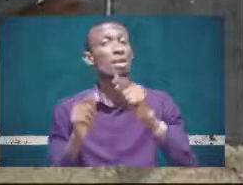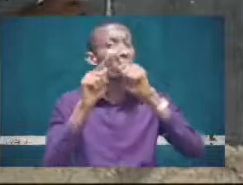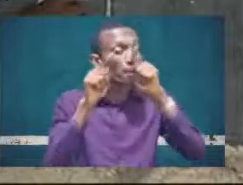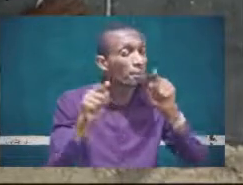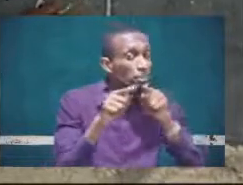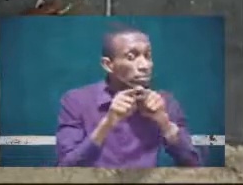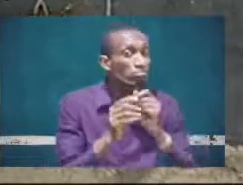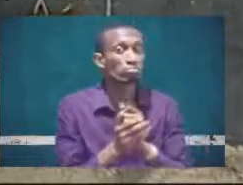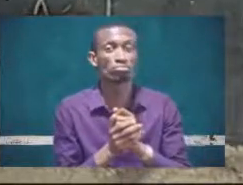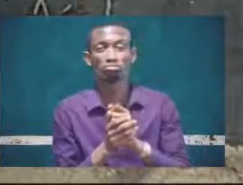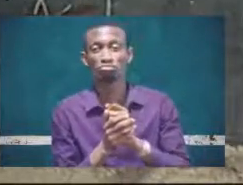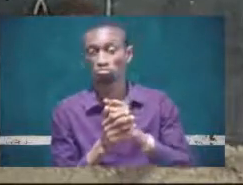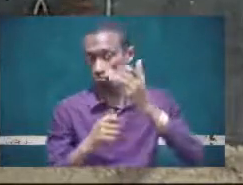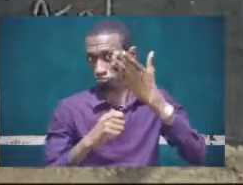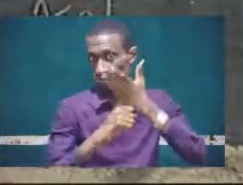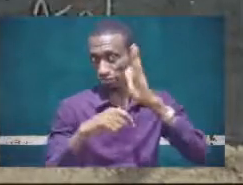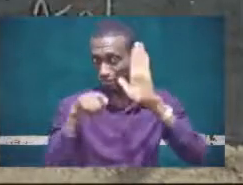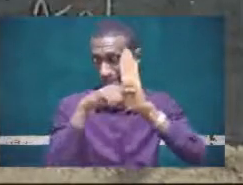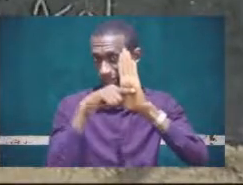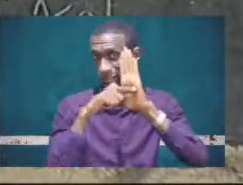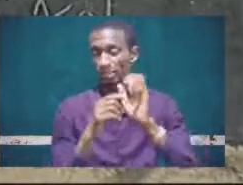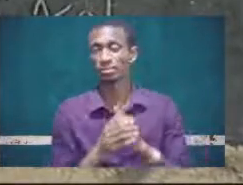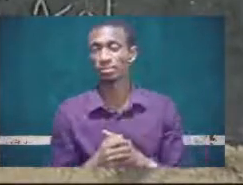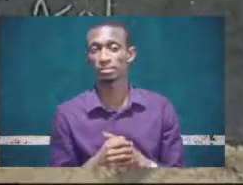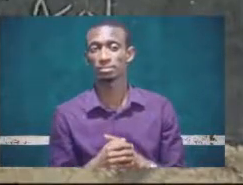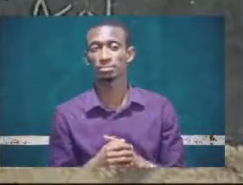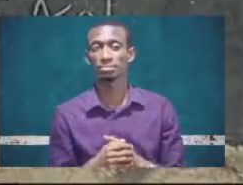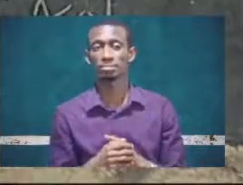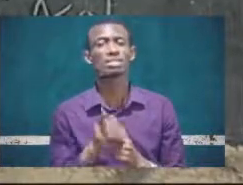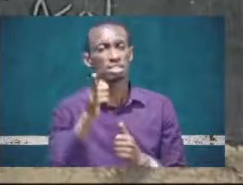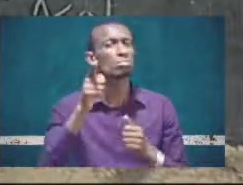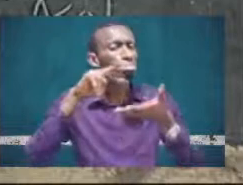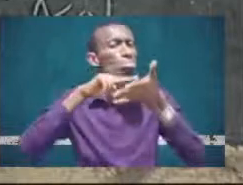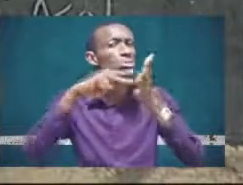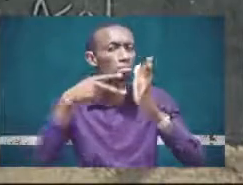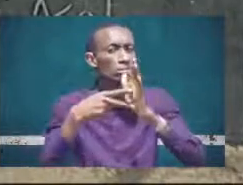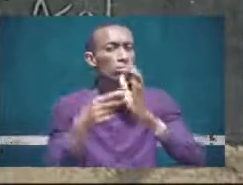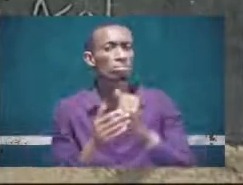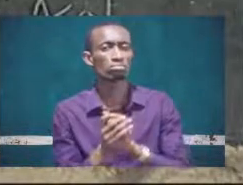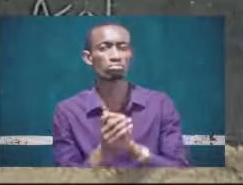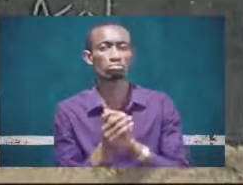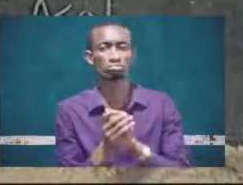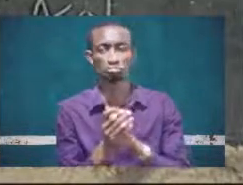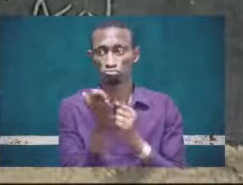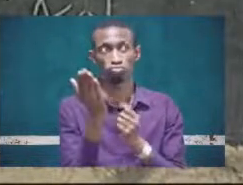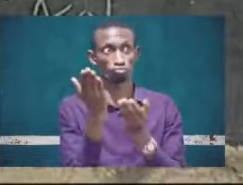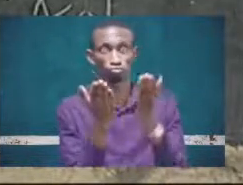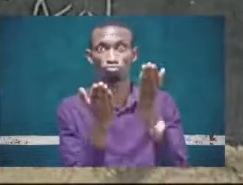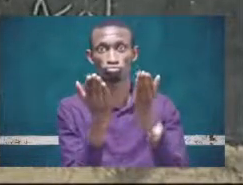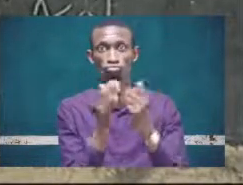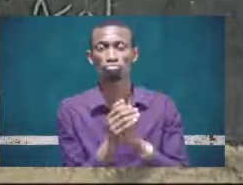discriminant is negative, means that this expression